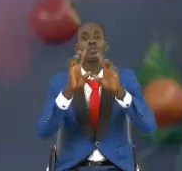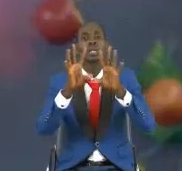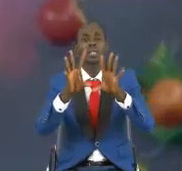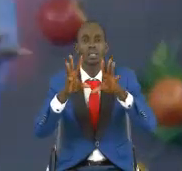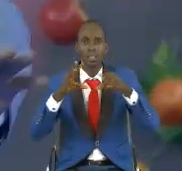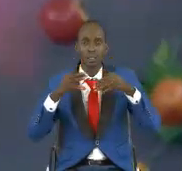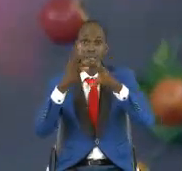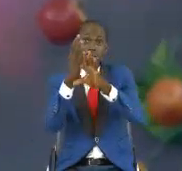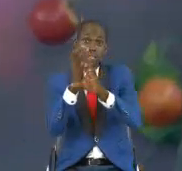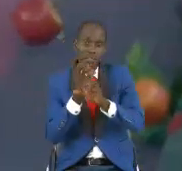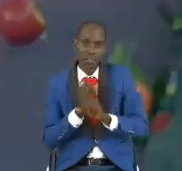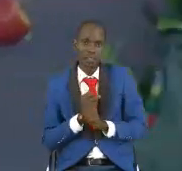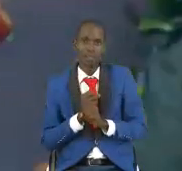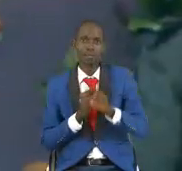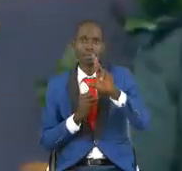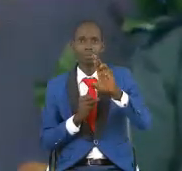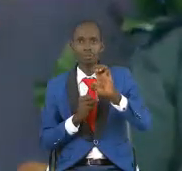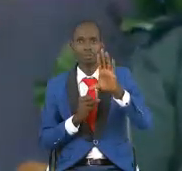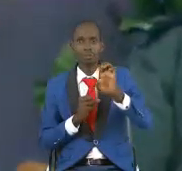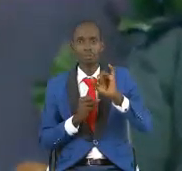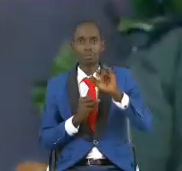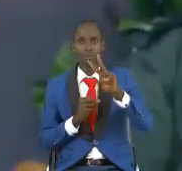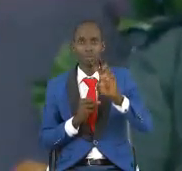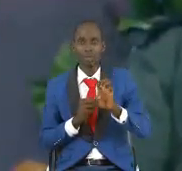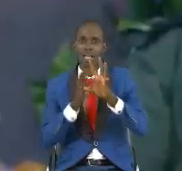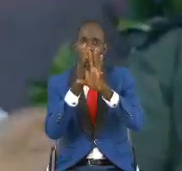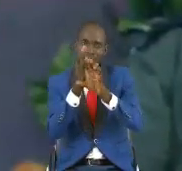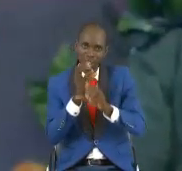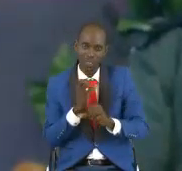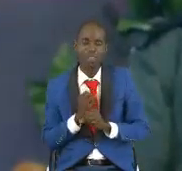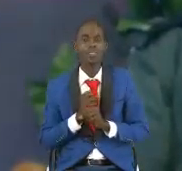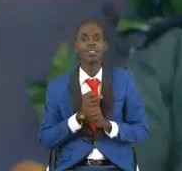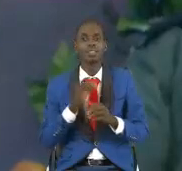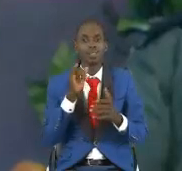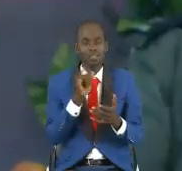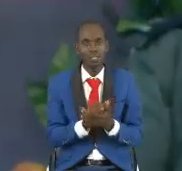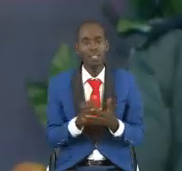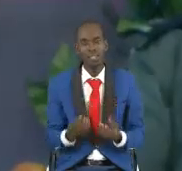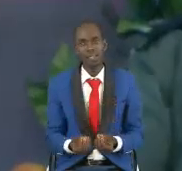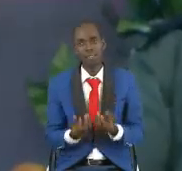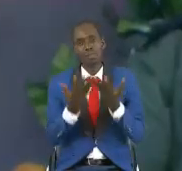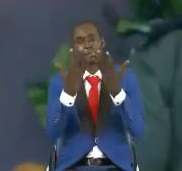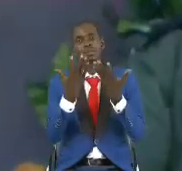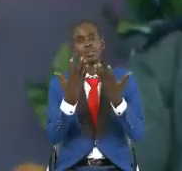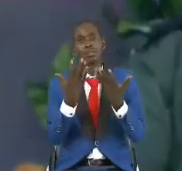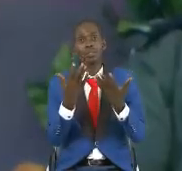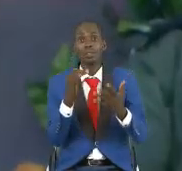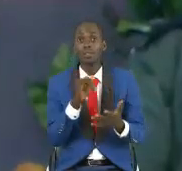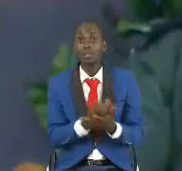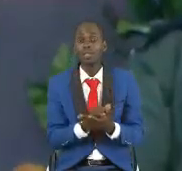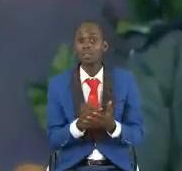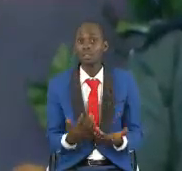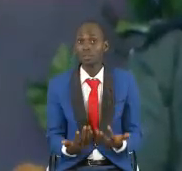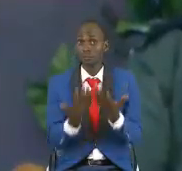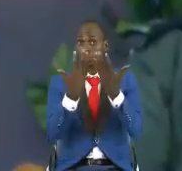to cover your sin, to cleanse your sin, and to take away all your